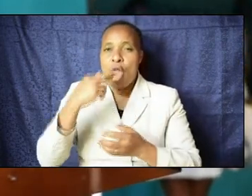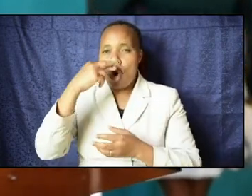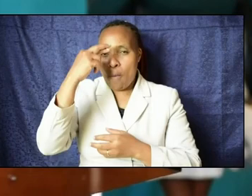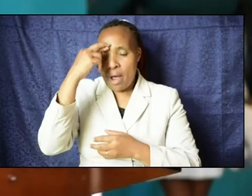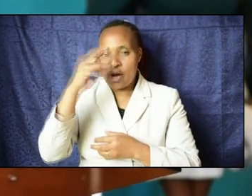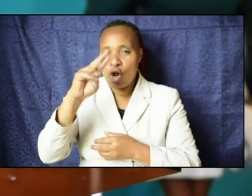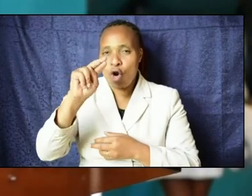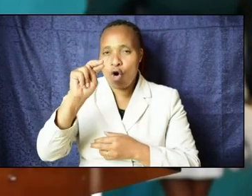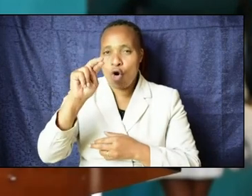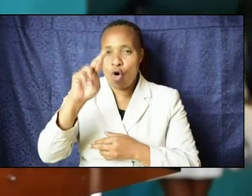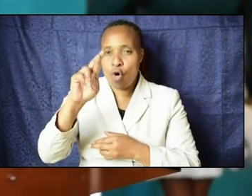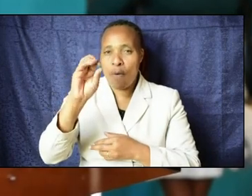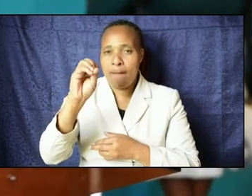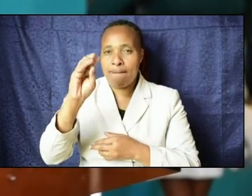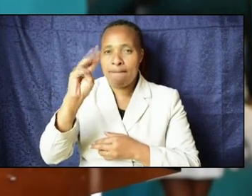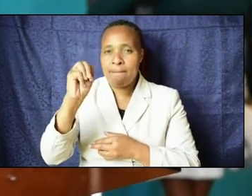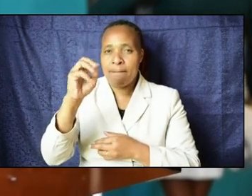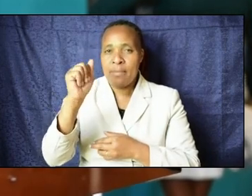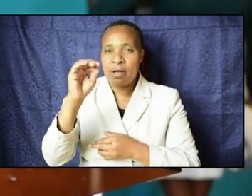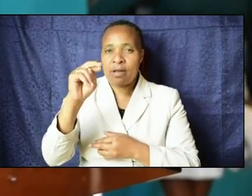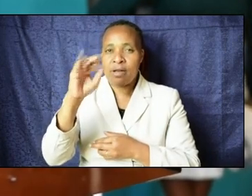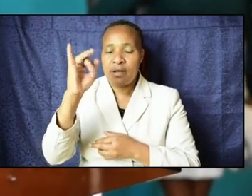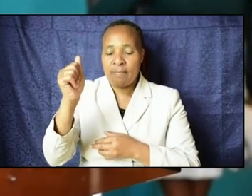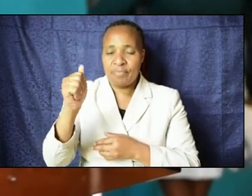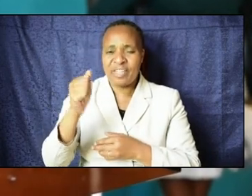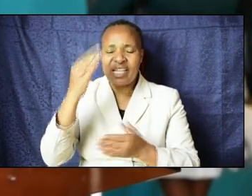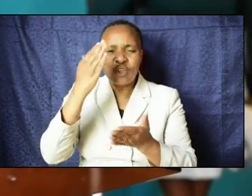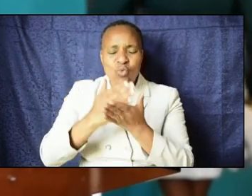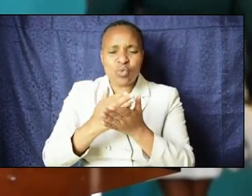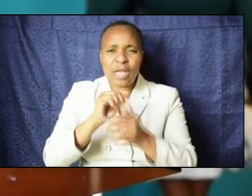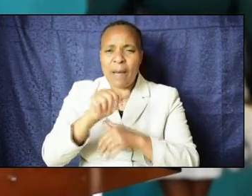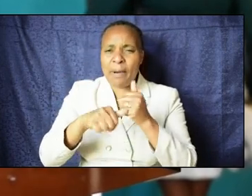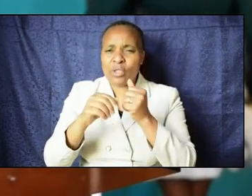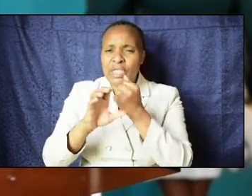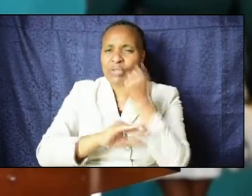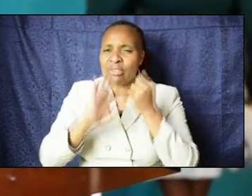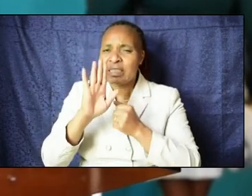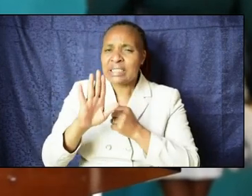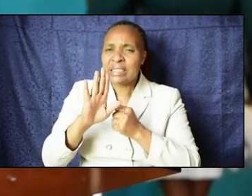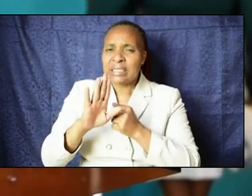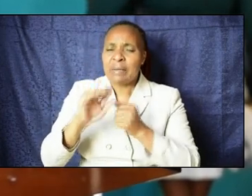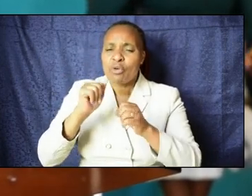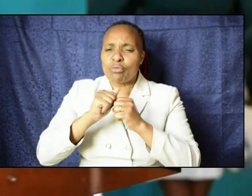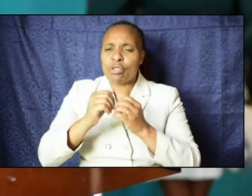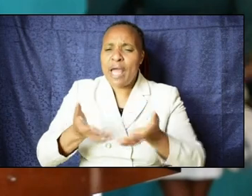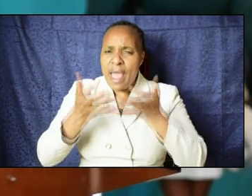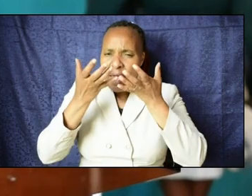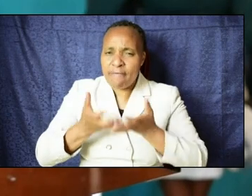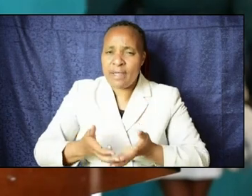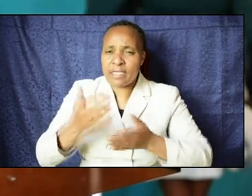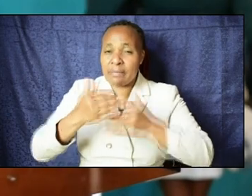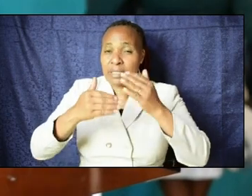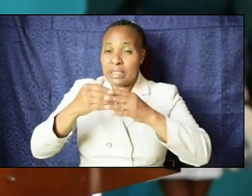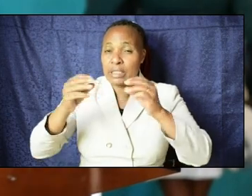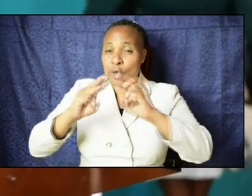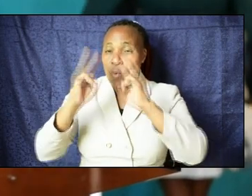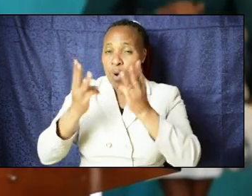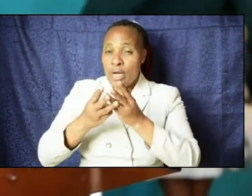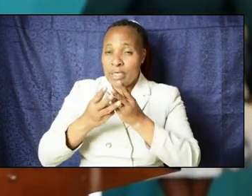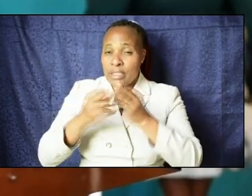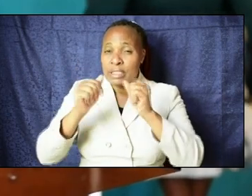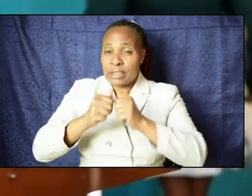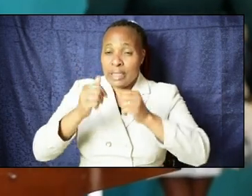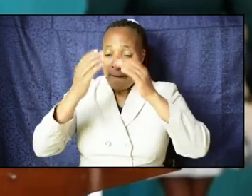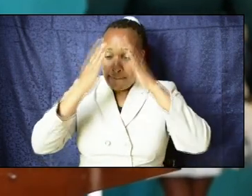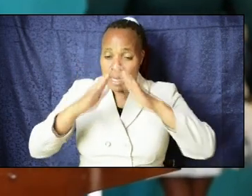Some interesting facts about Romania are: Romania contains the heaviest building in the world, which is the Palace of